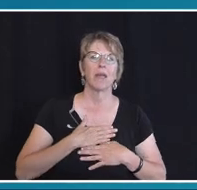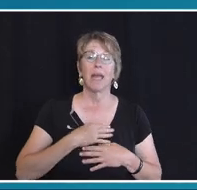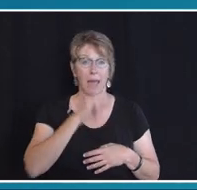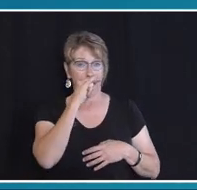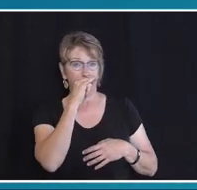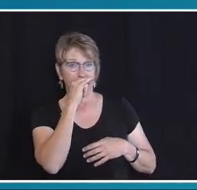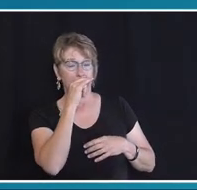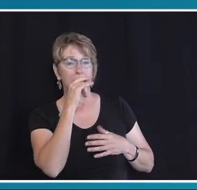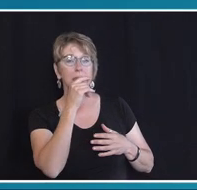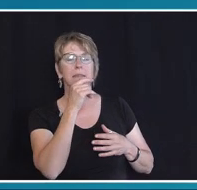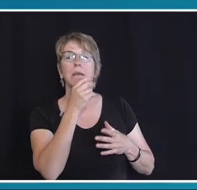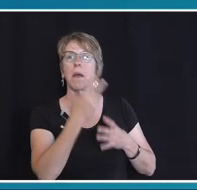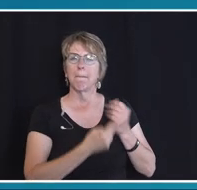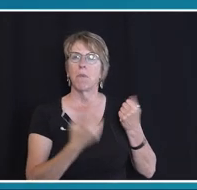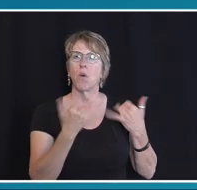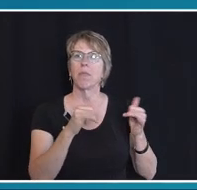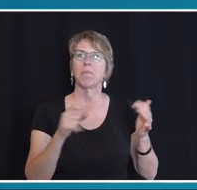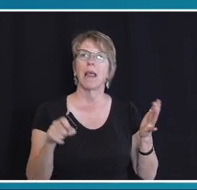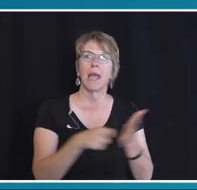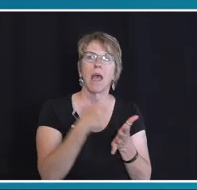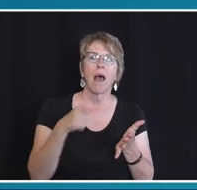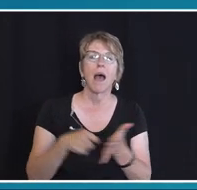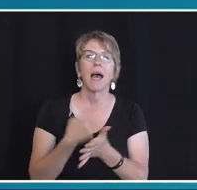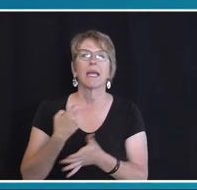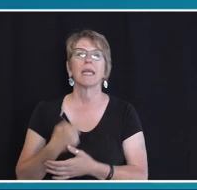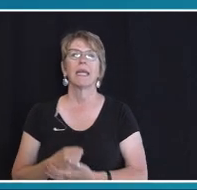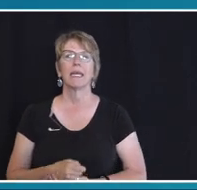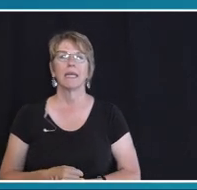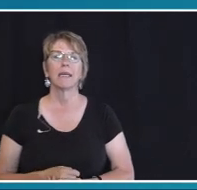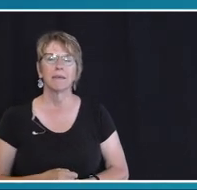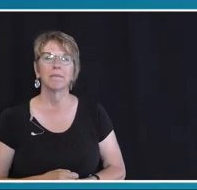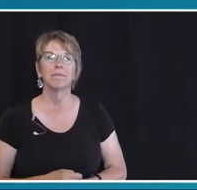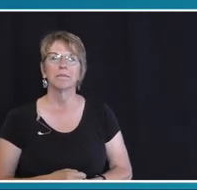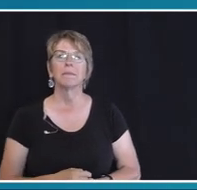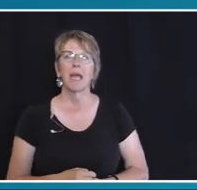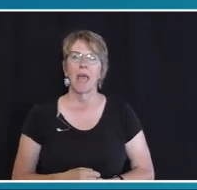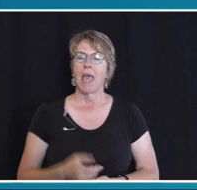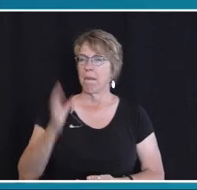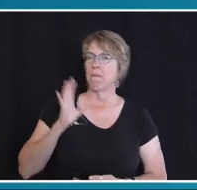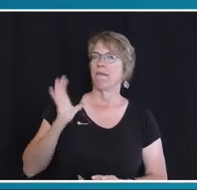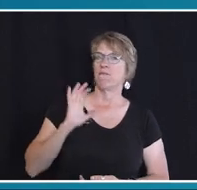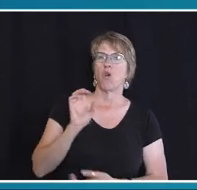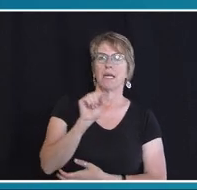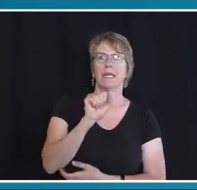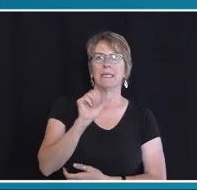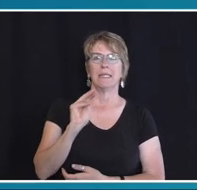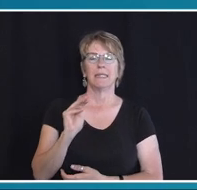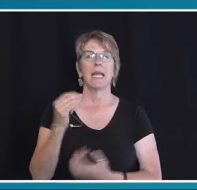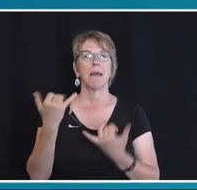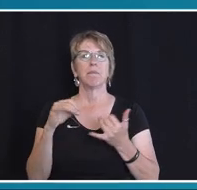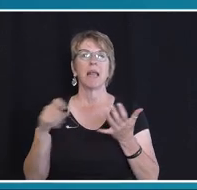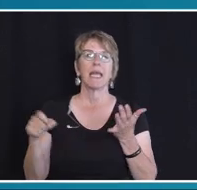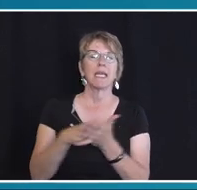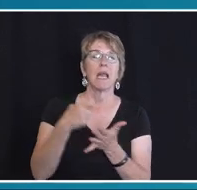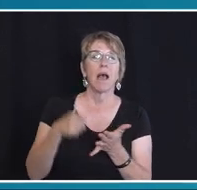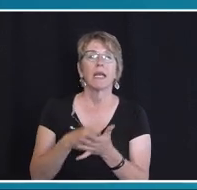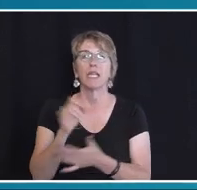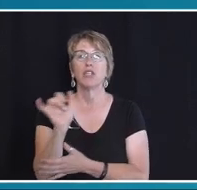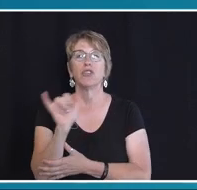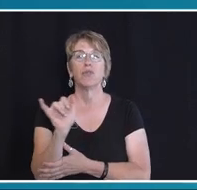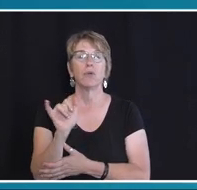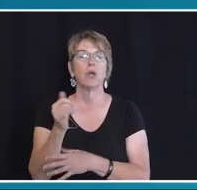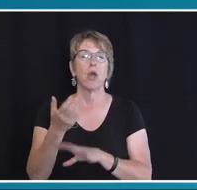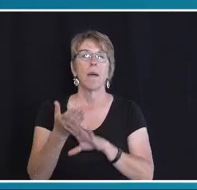hockey, and Sam and I have played sled hockey before the kids were born, so we are kind of trying to get back out there to be able